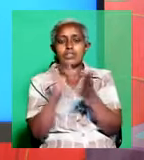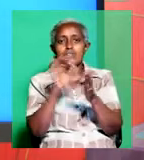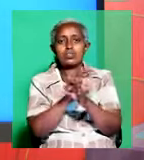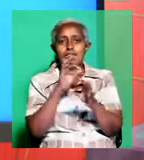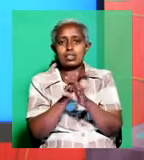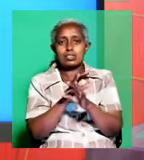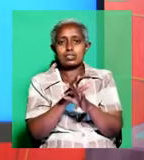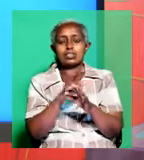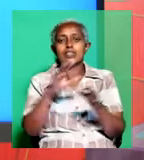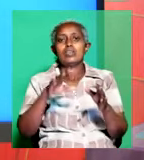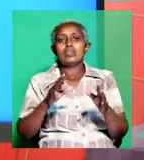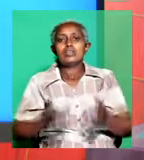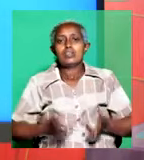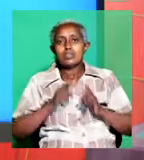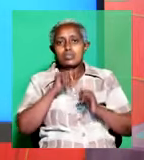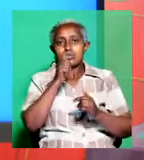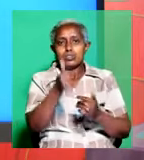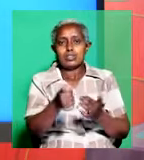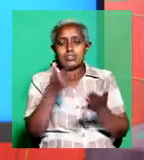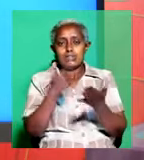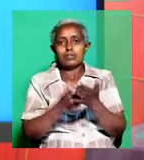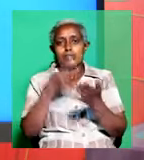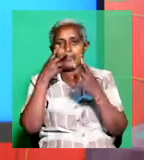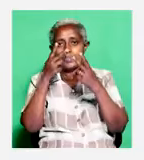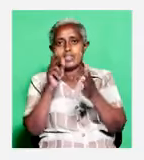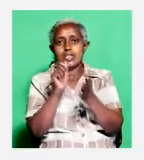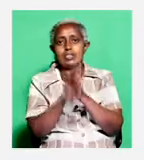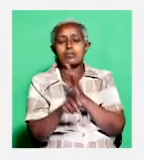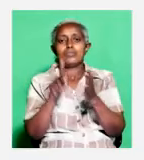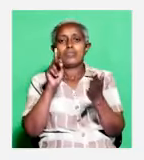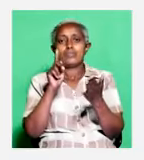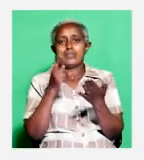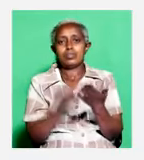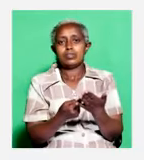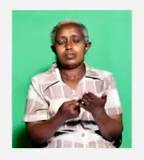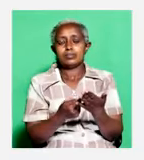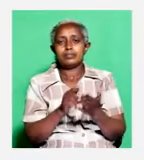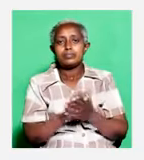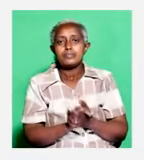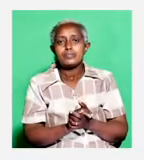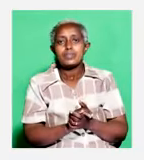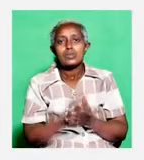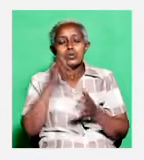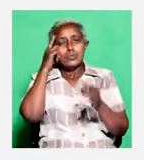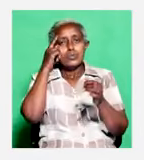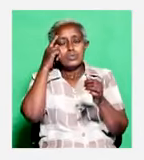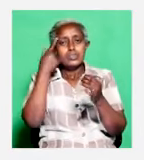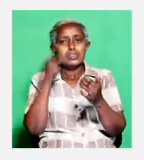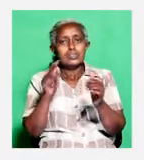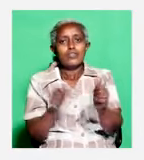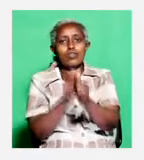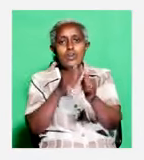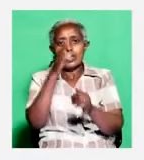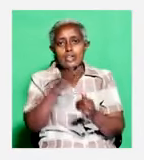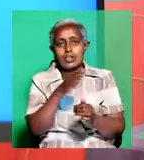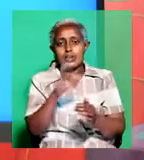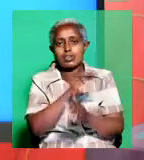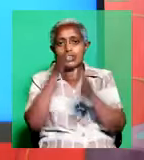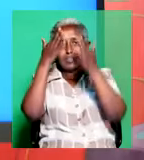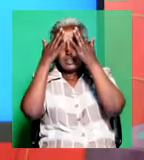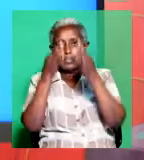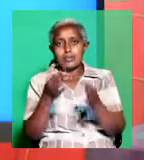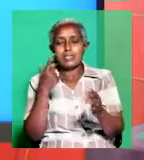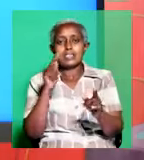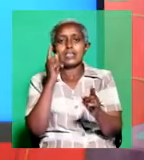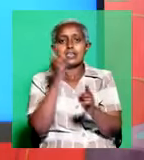not exist. So let's see example for this. Consider the following graph and determine